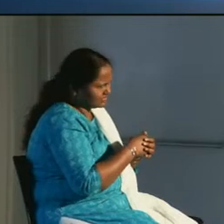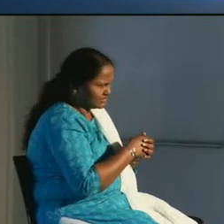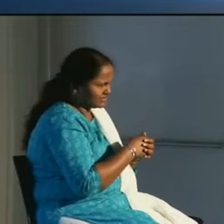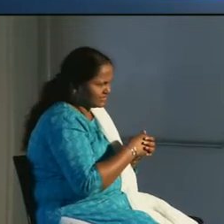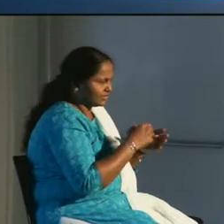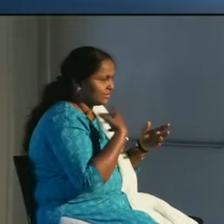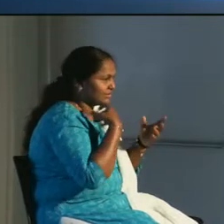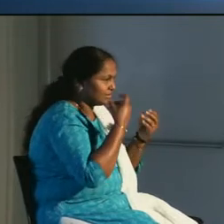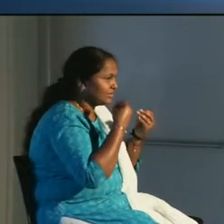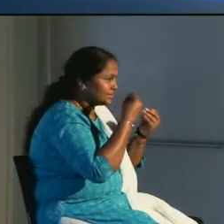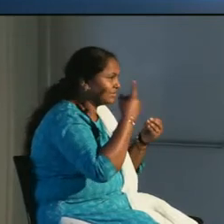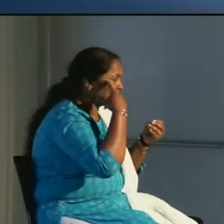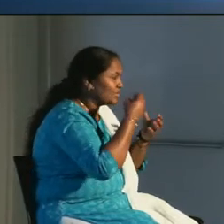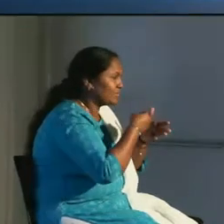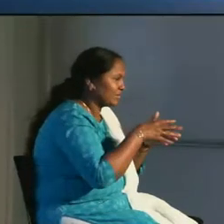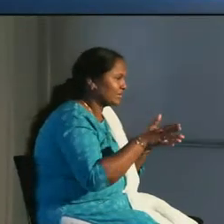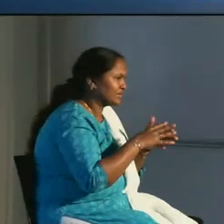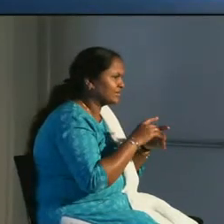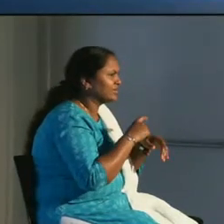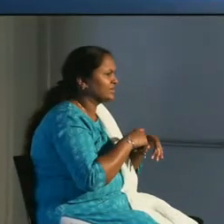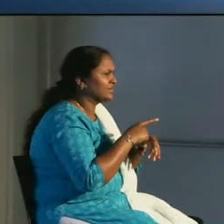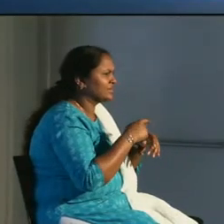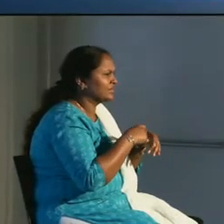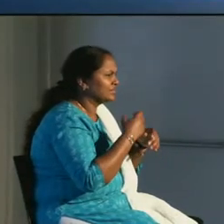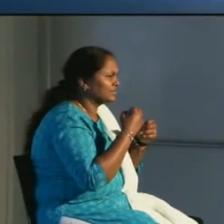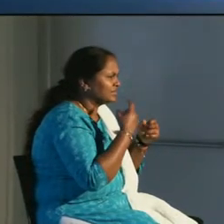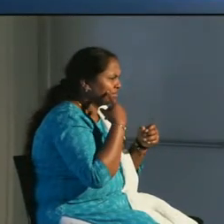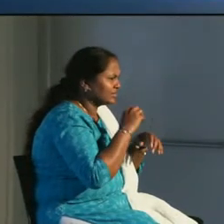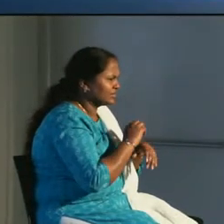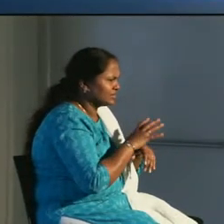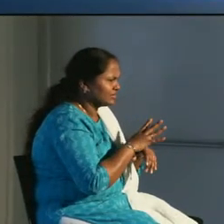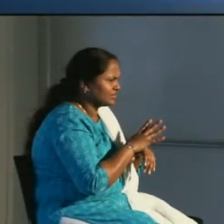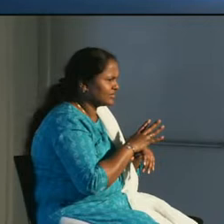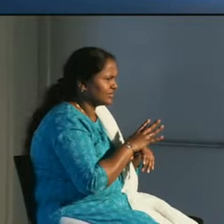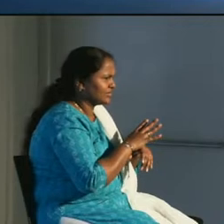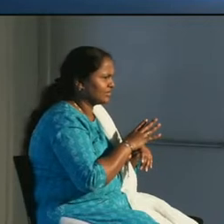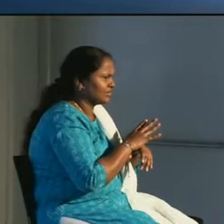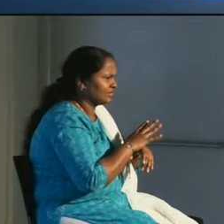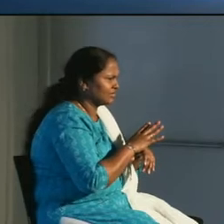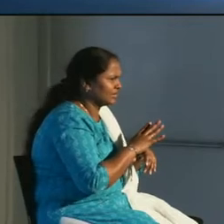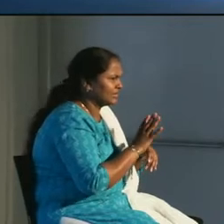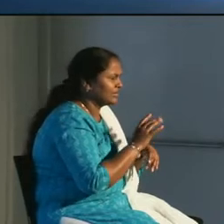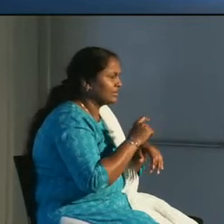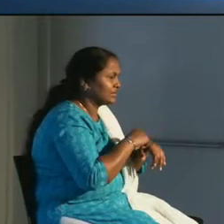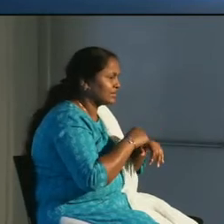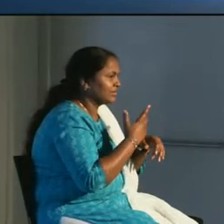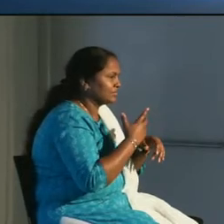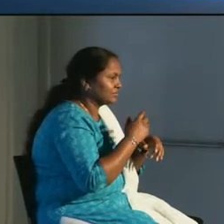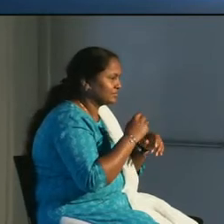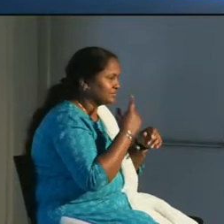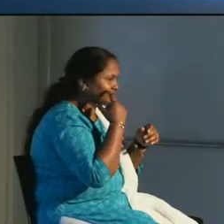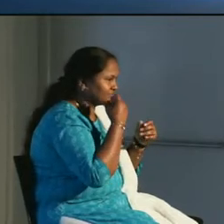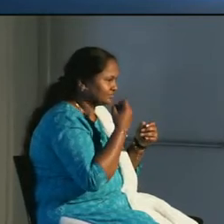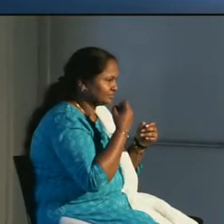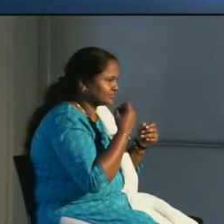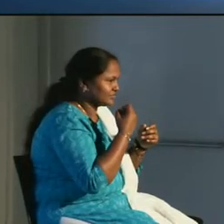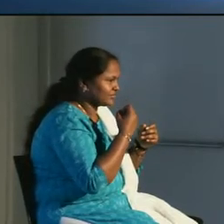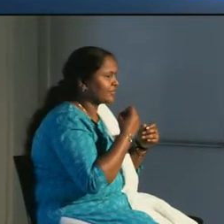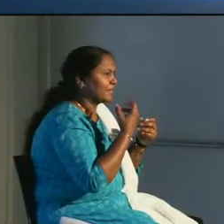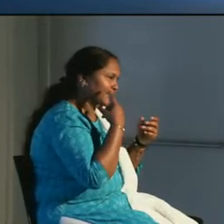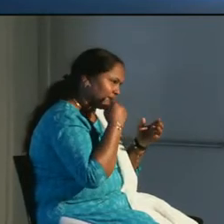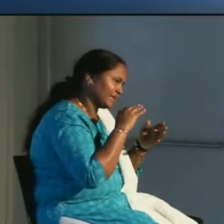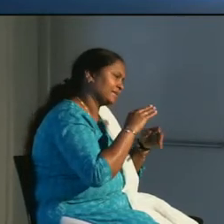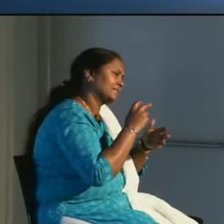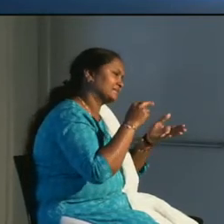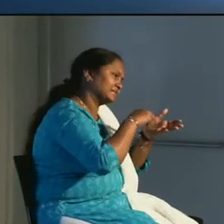and I was thinking a lot about wasted, because it was the time of COVID, and you know, it was important to preserve. And there's an auto rickshaw